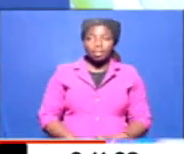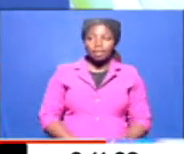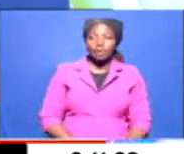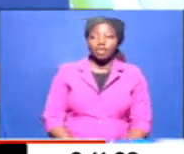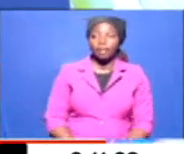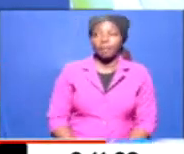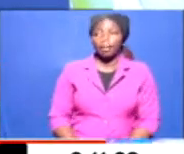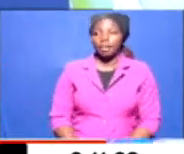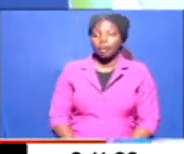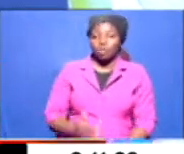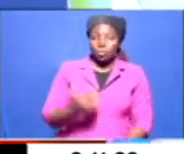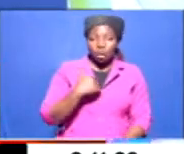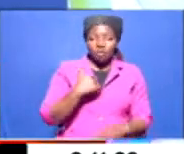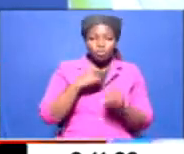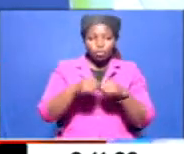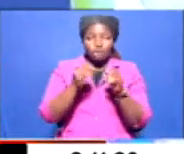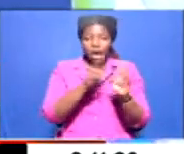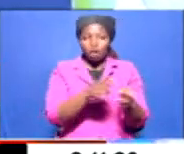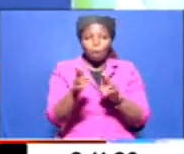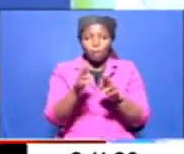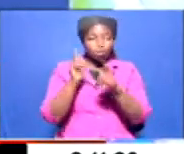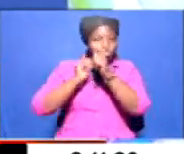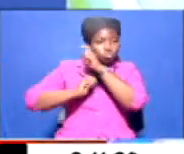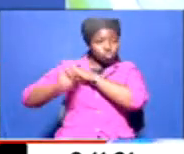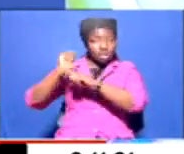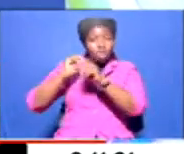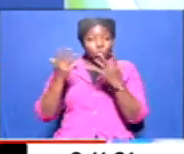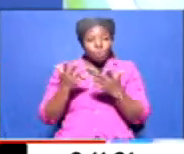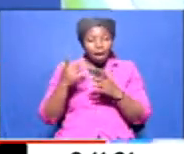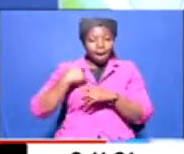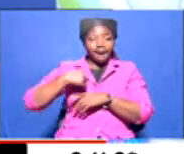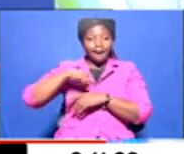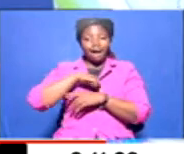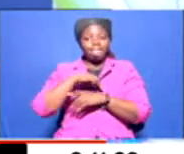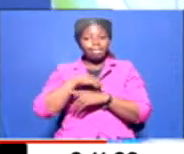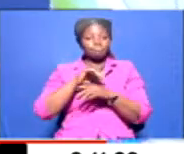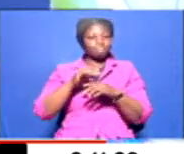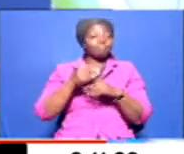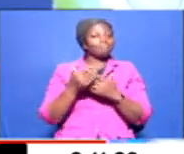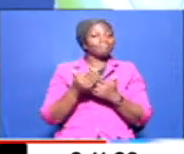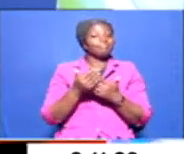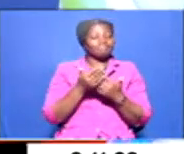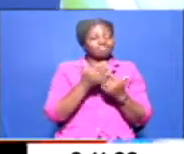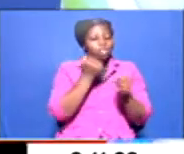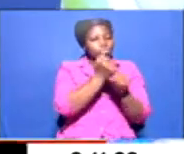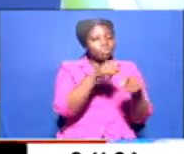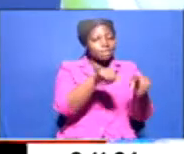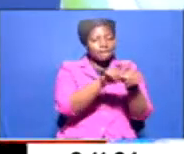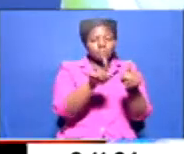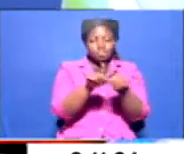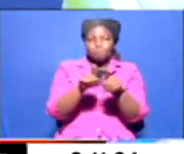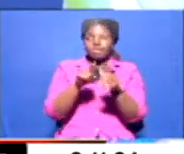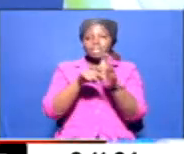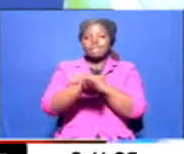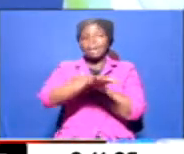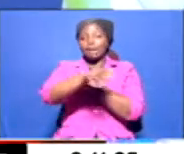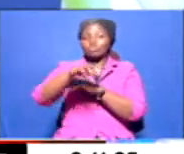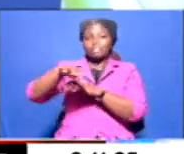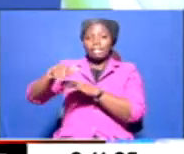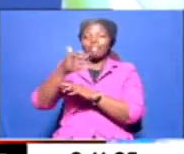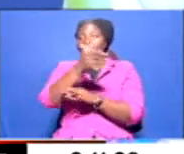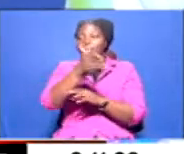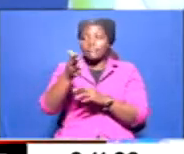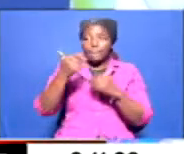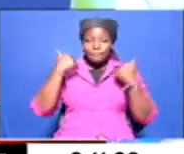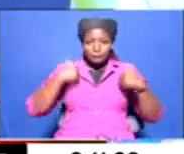usual tradition where we would devolve this to the counties, we decided that this one